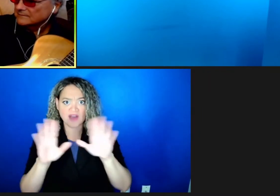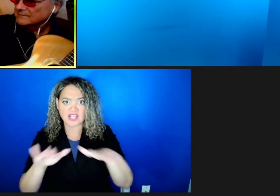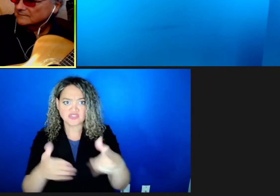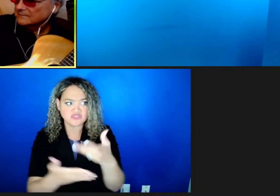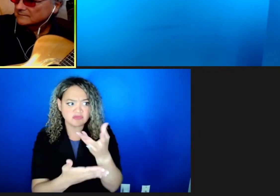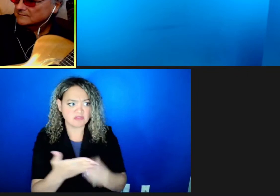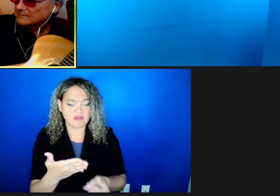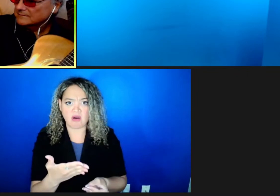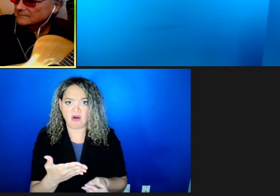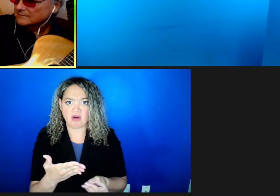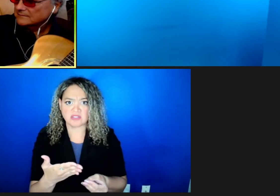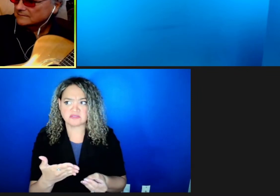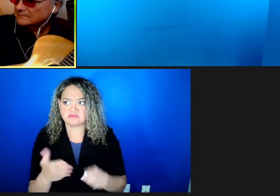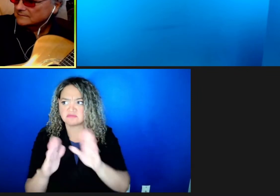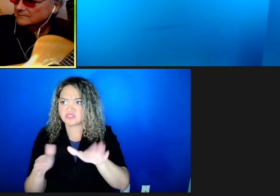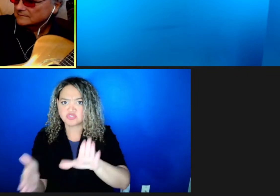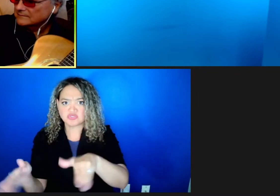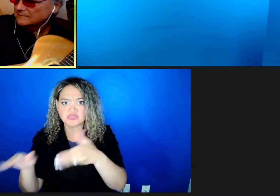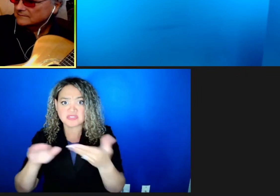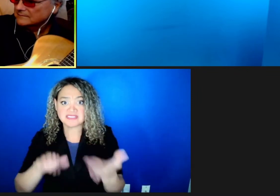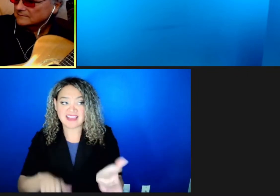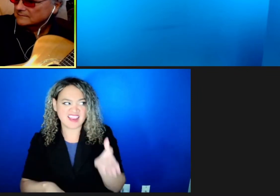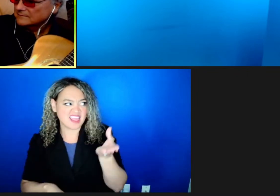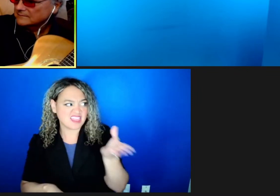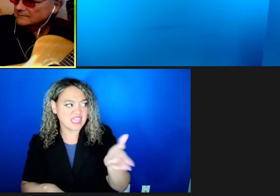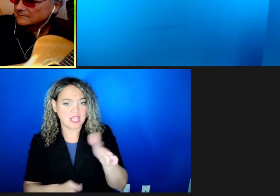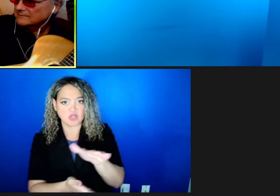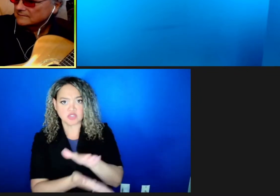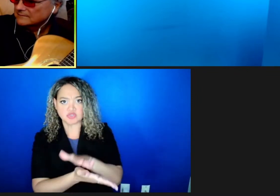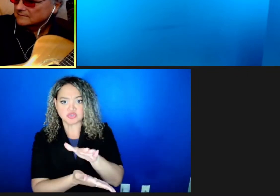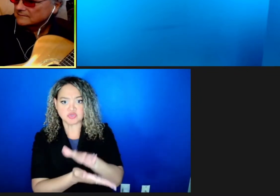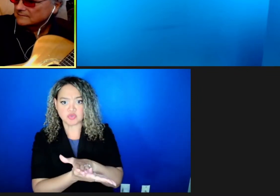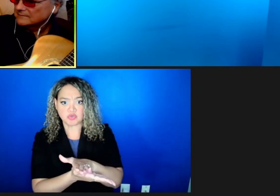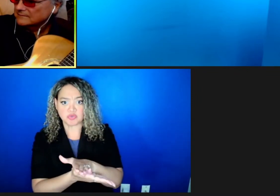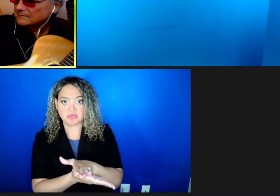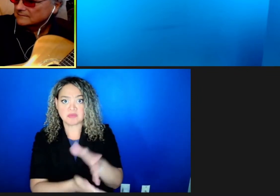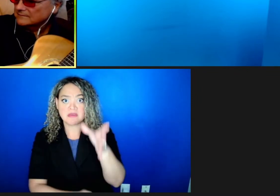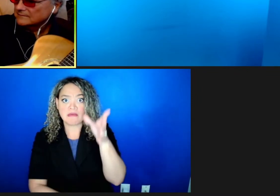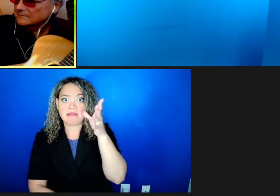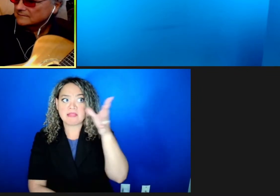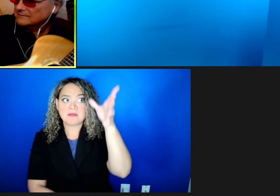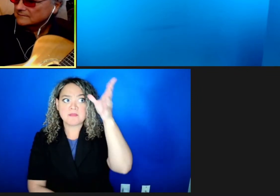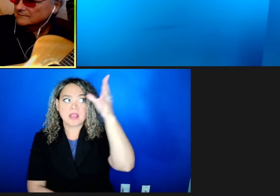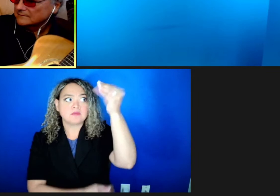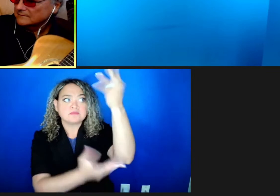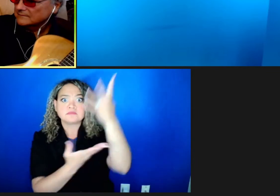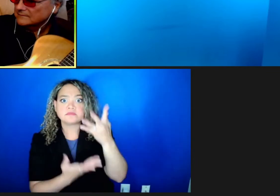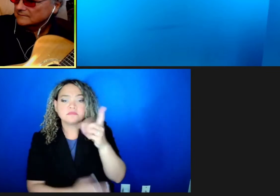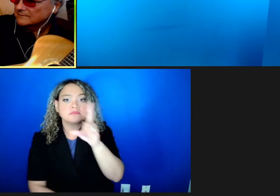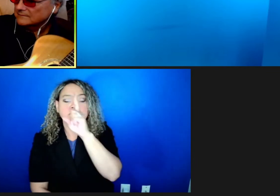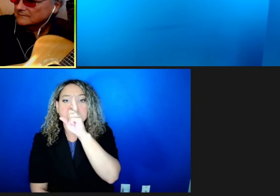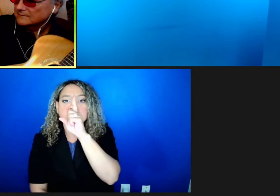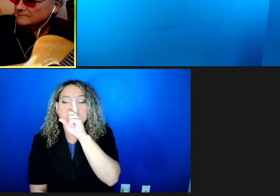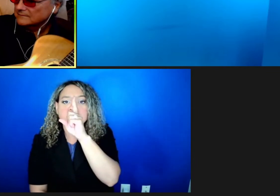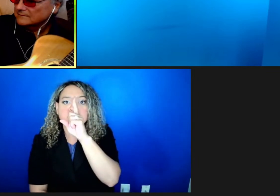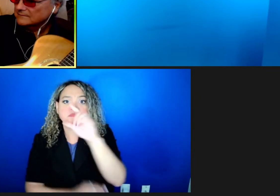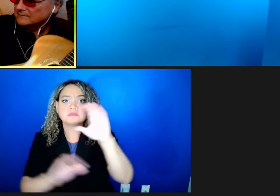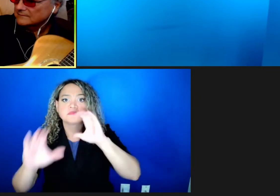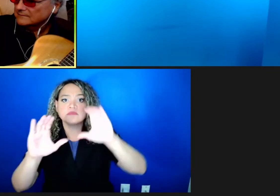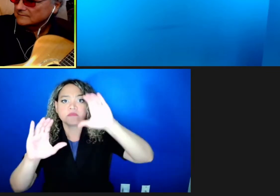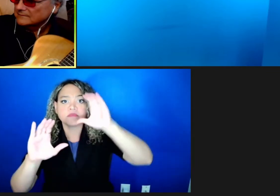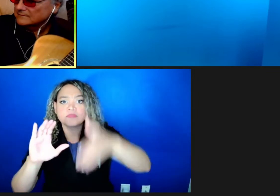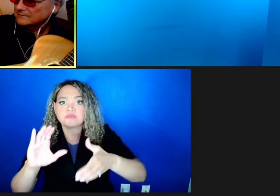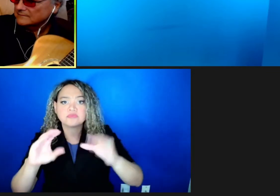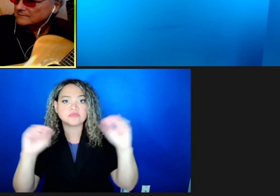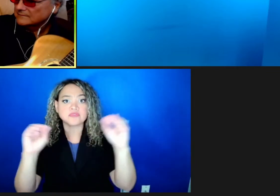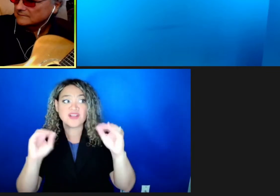that died at the school, and the parents were never notified. There was poor communication. They weren't allowed to talk